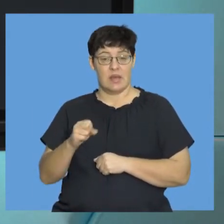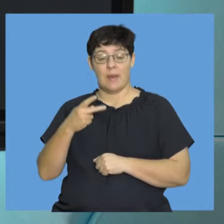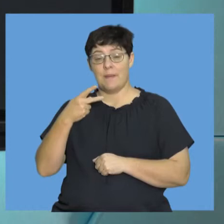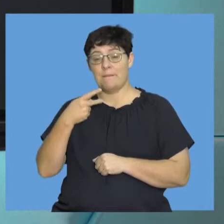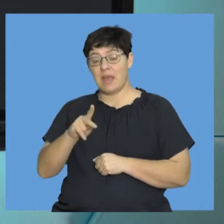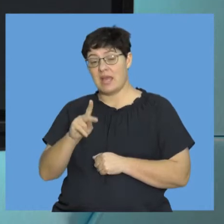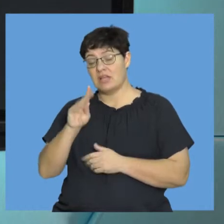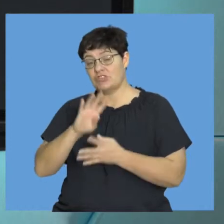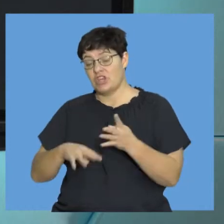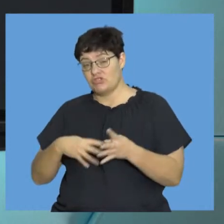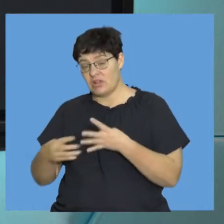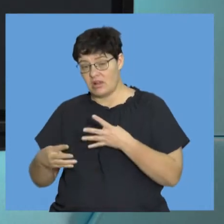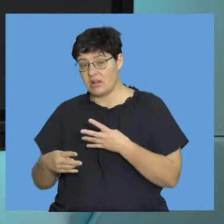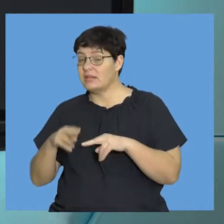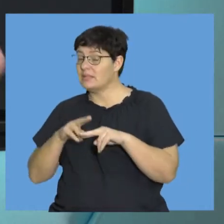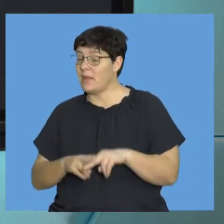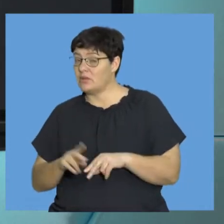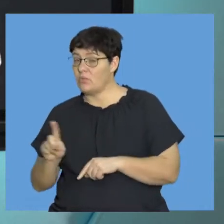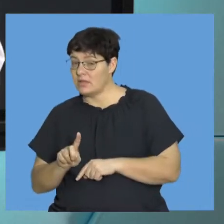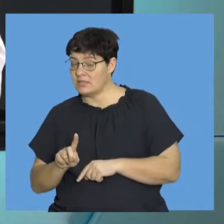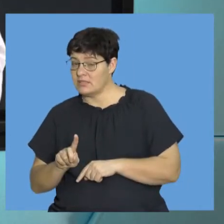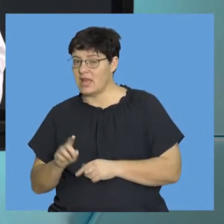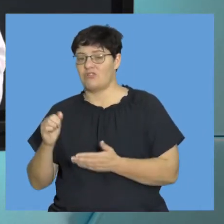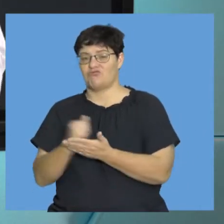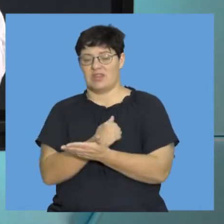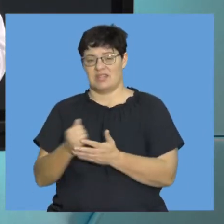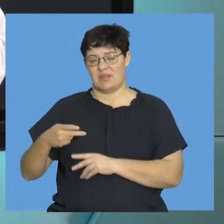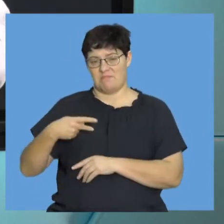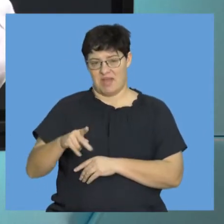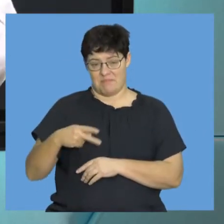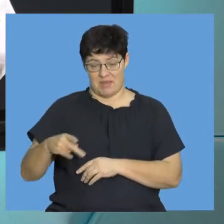dependent on credit purchases. So,